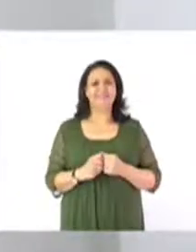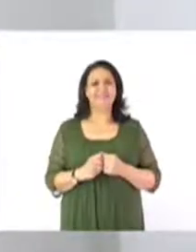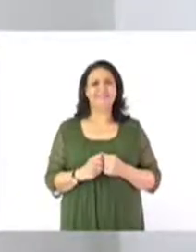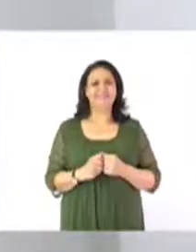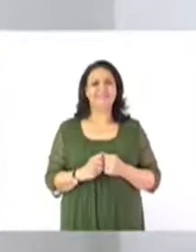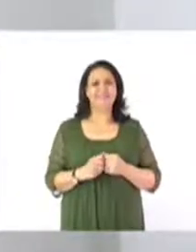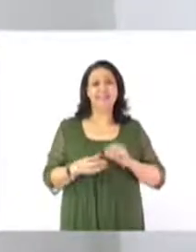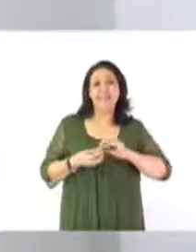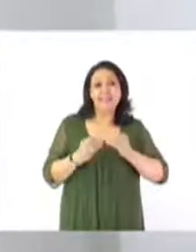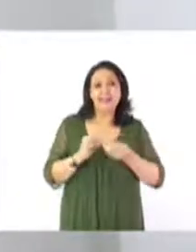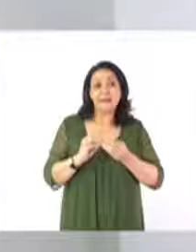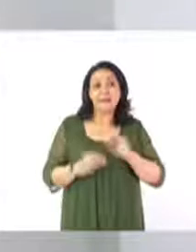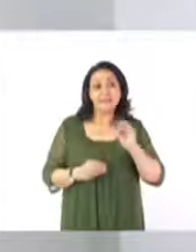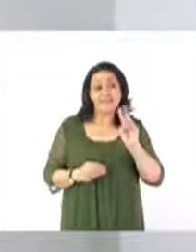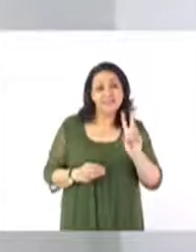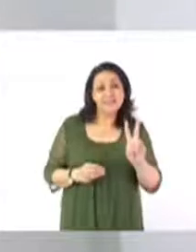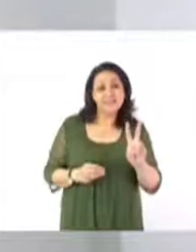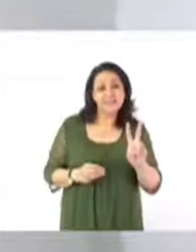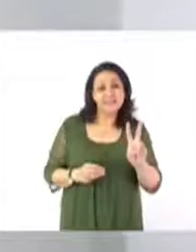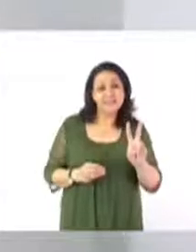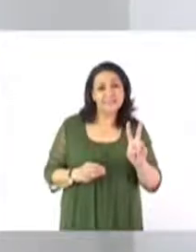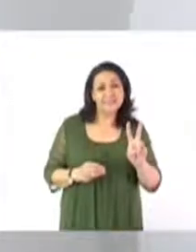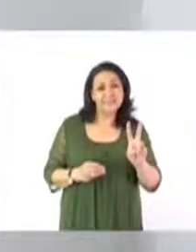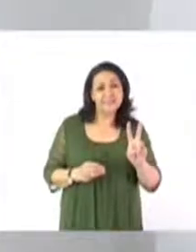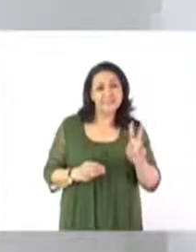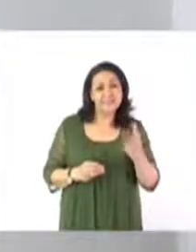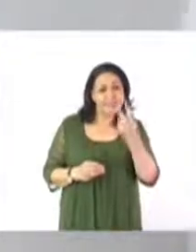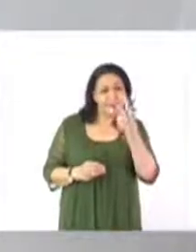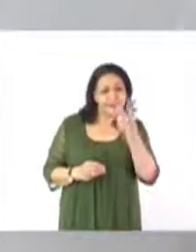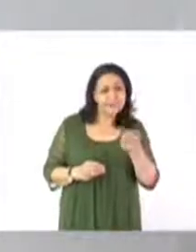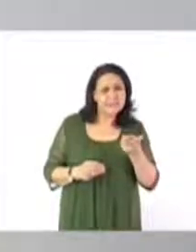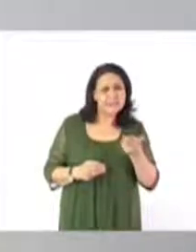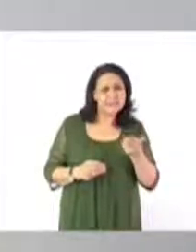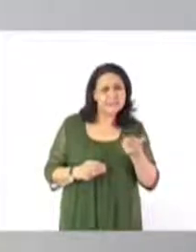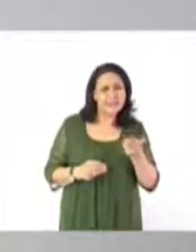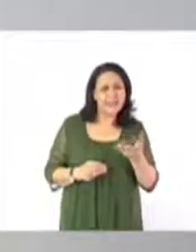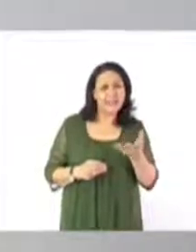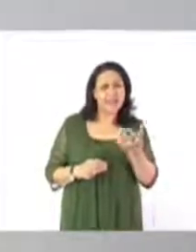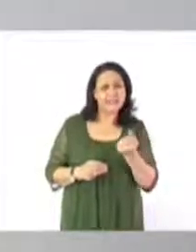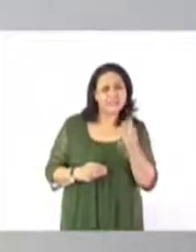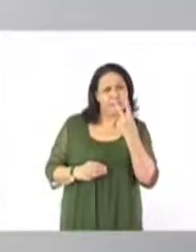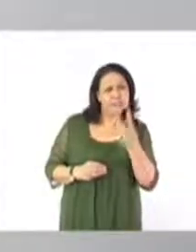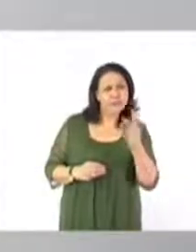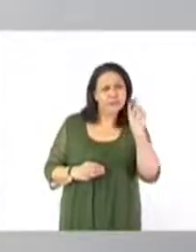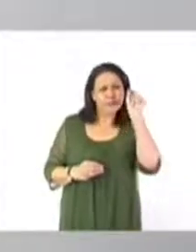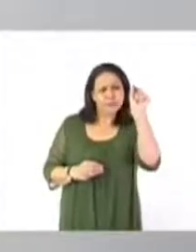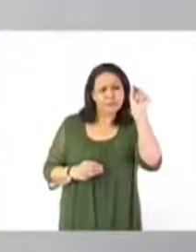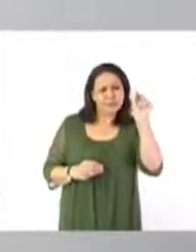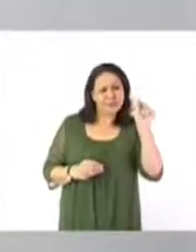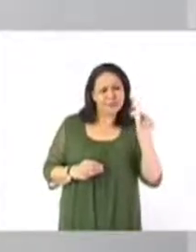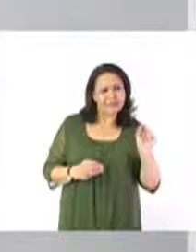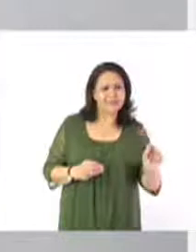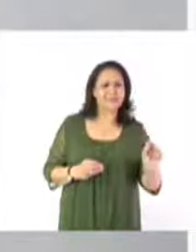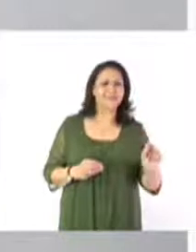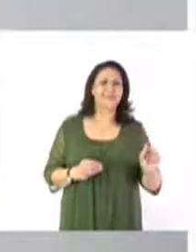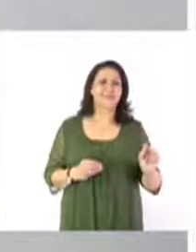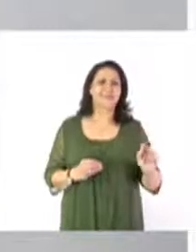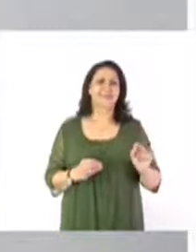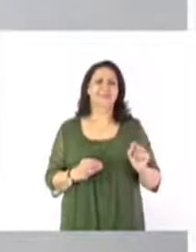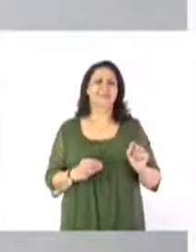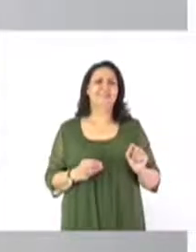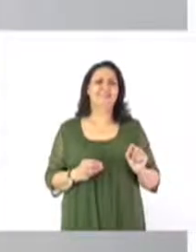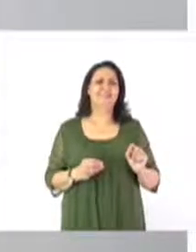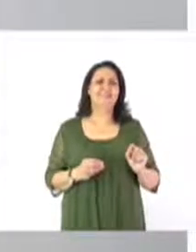Number 2. And you will see that we have 2 dots there. Can we count the 2